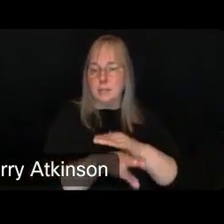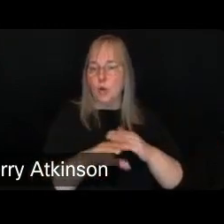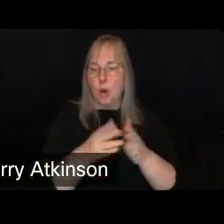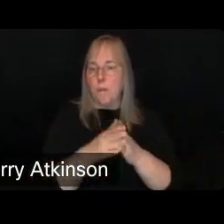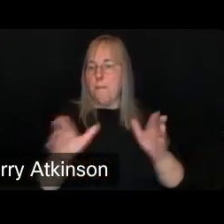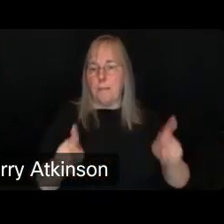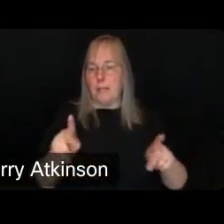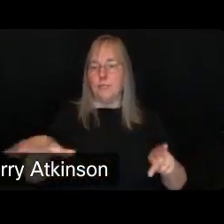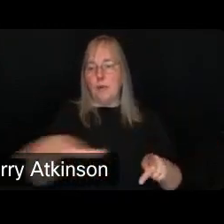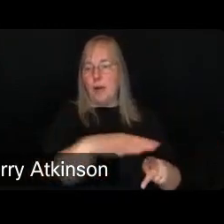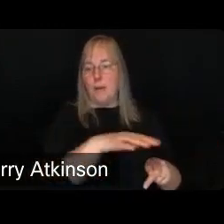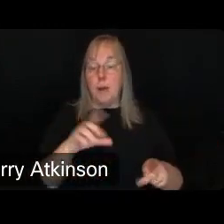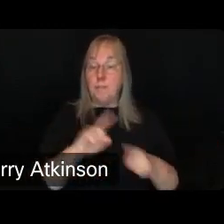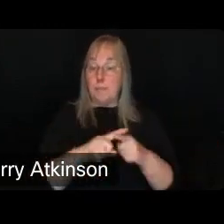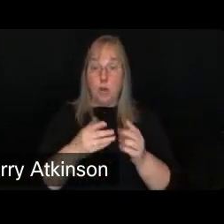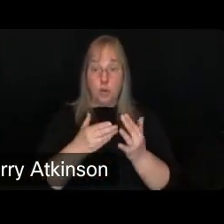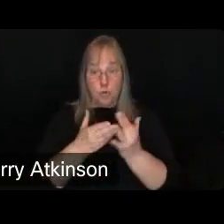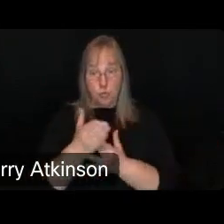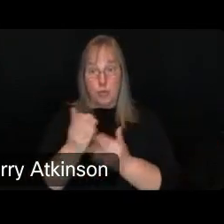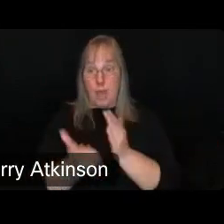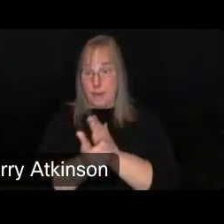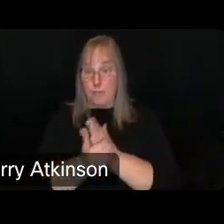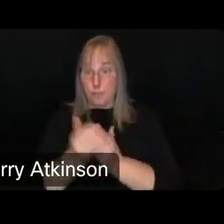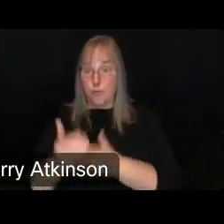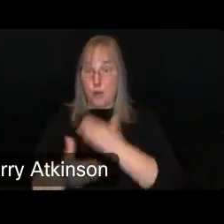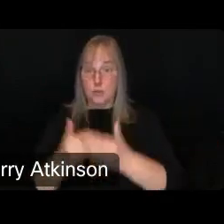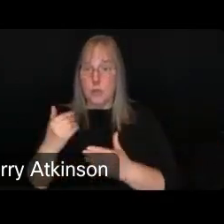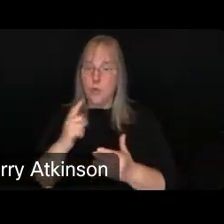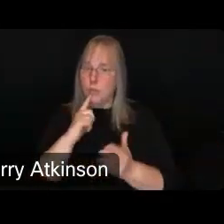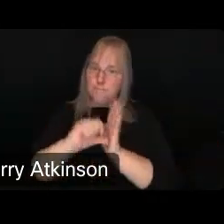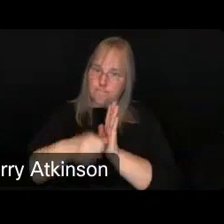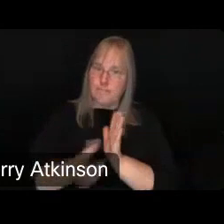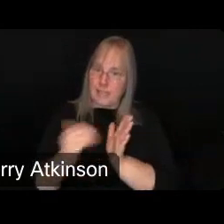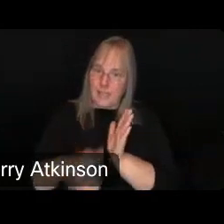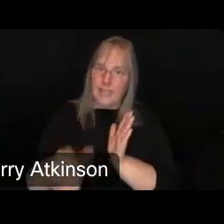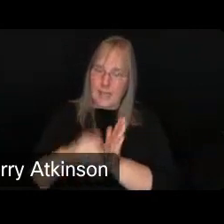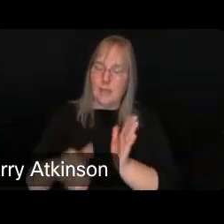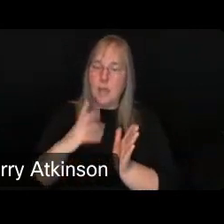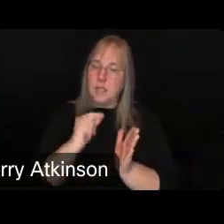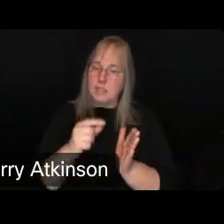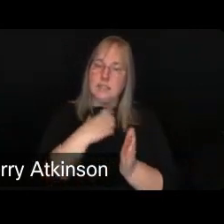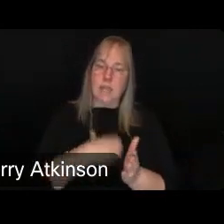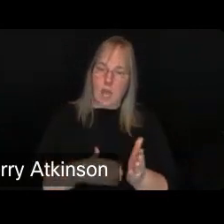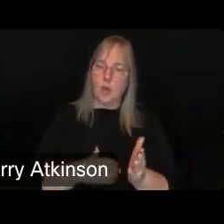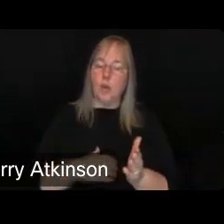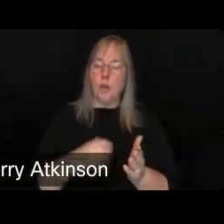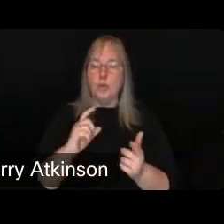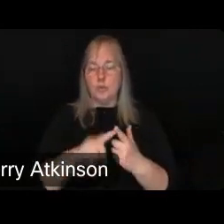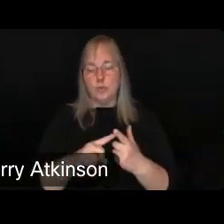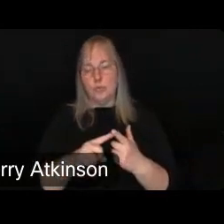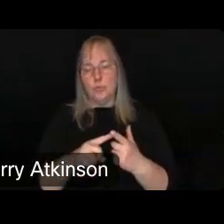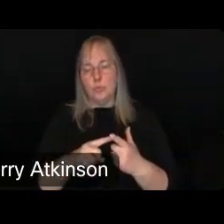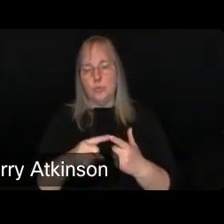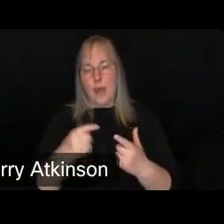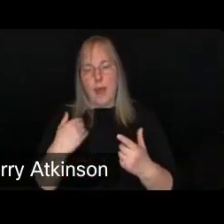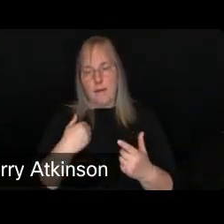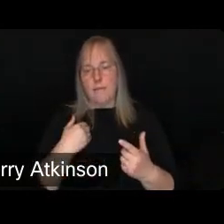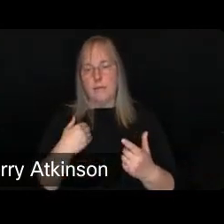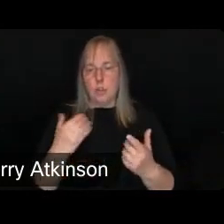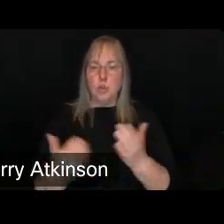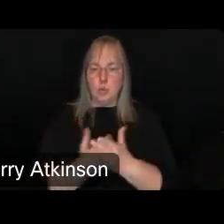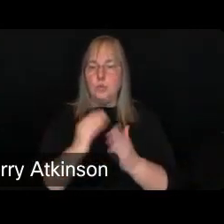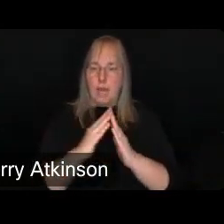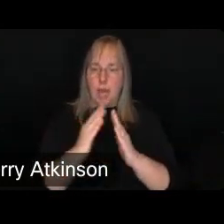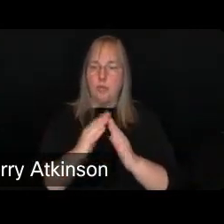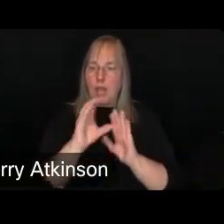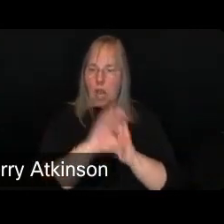what was reiterated was the desire to maintain various aspects of Newtown's character, such as open space. But we really need